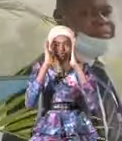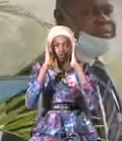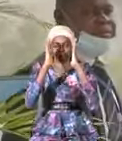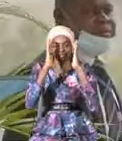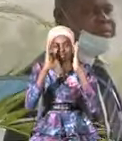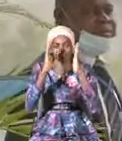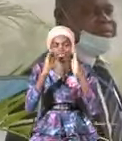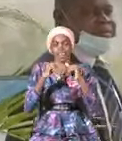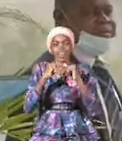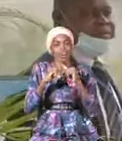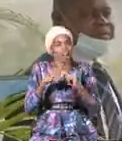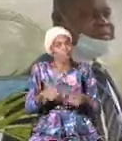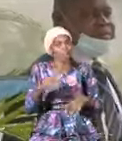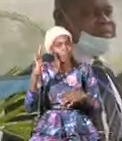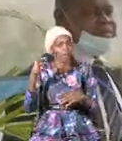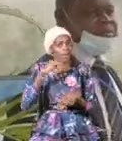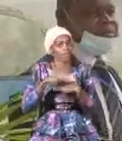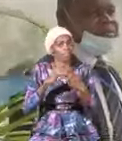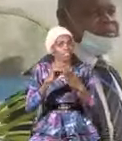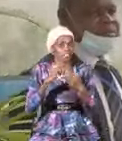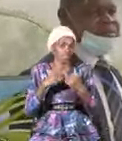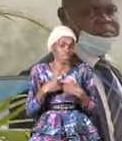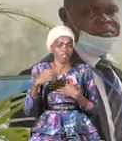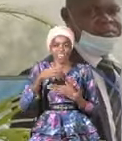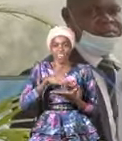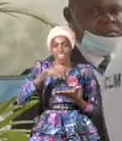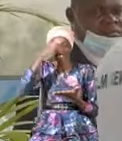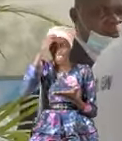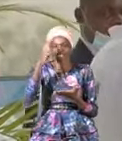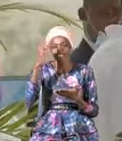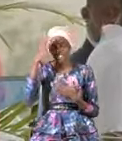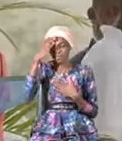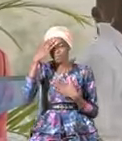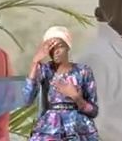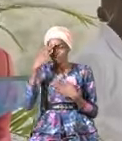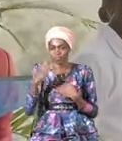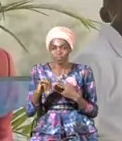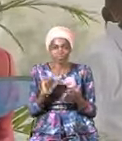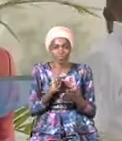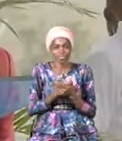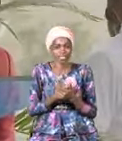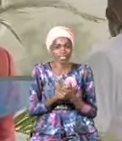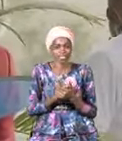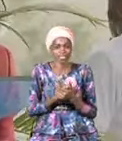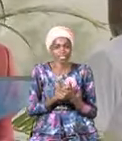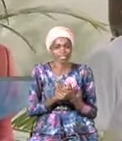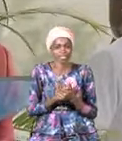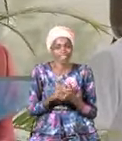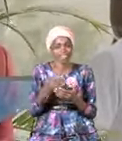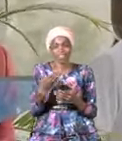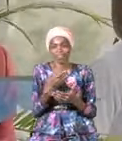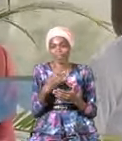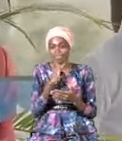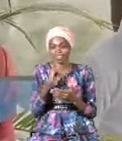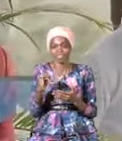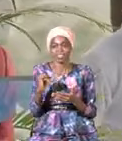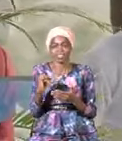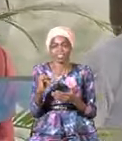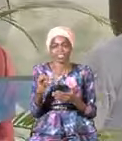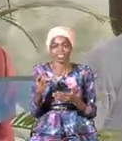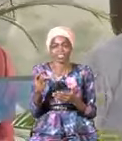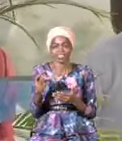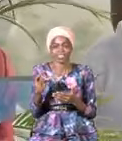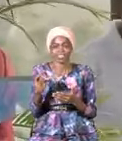have heard. You know, there's no nation that can be a good nation without a